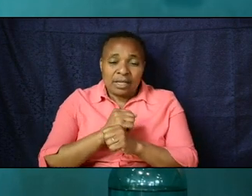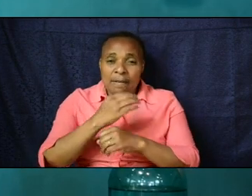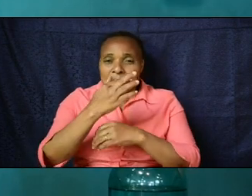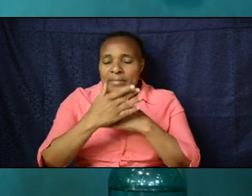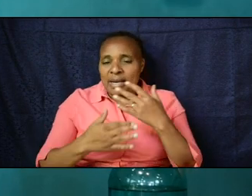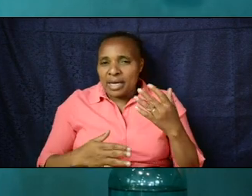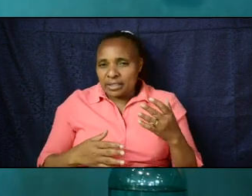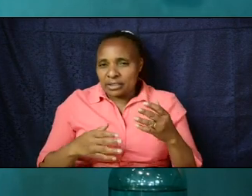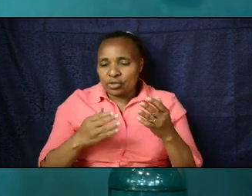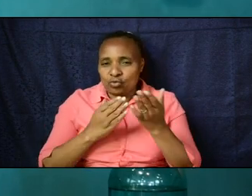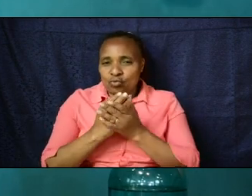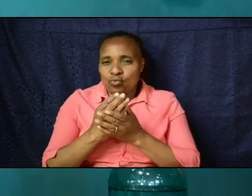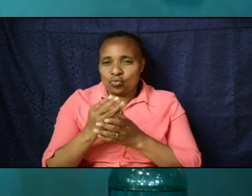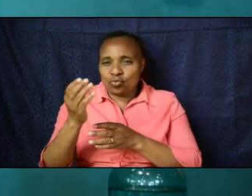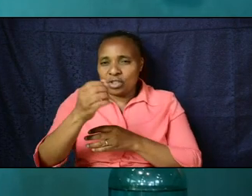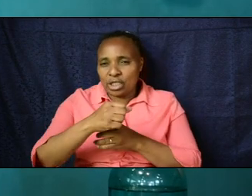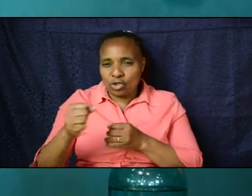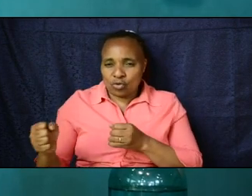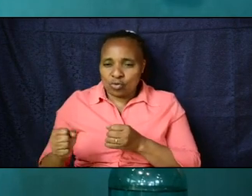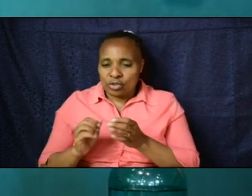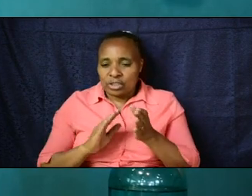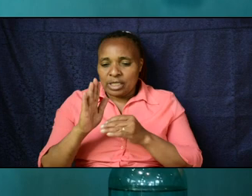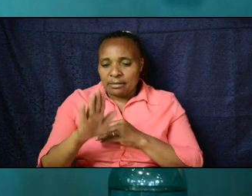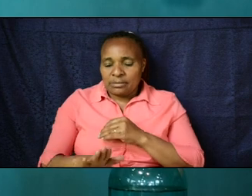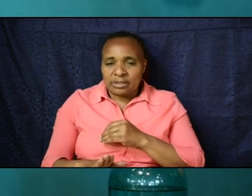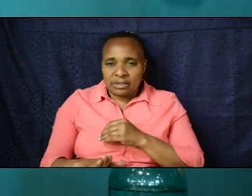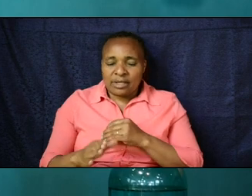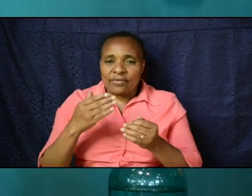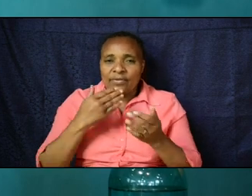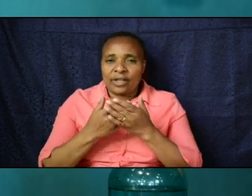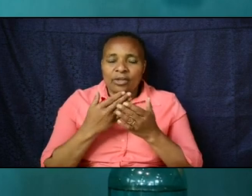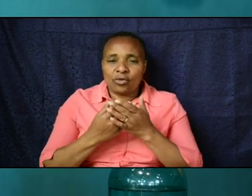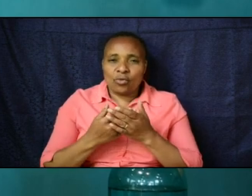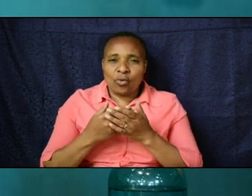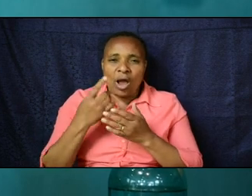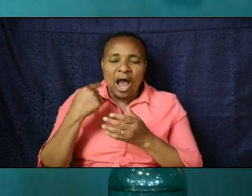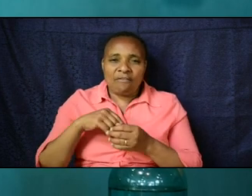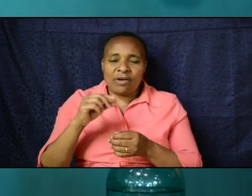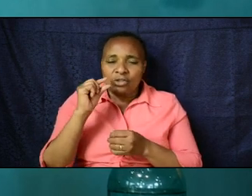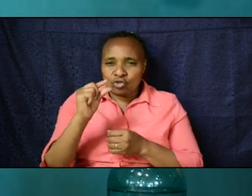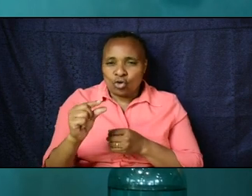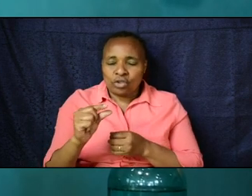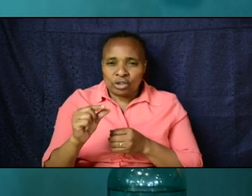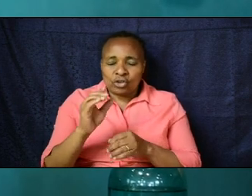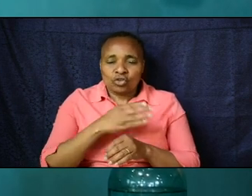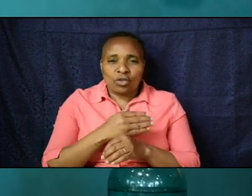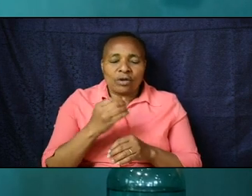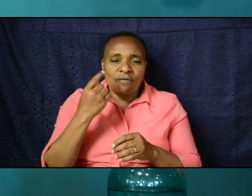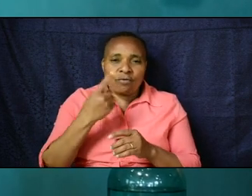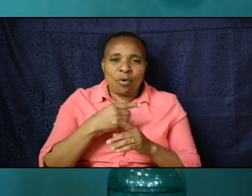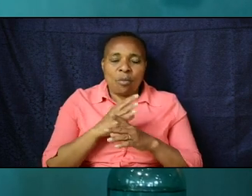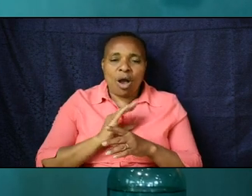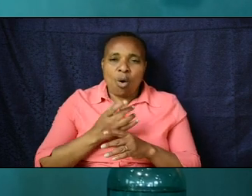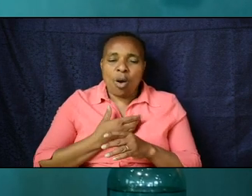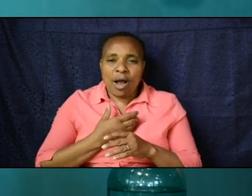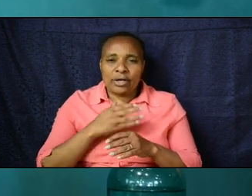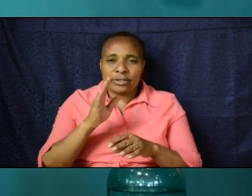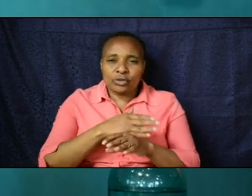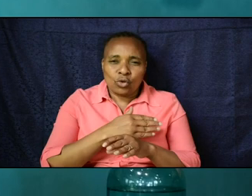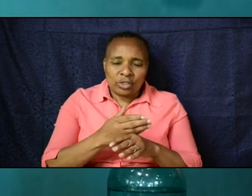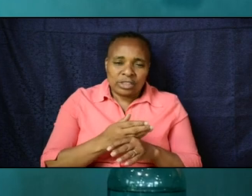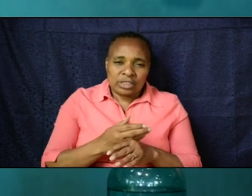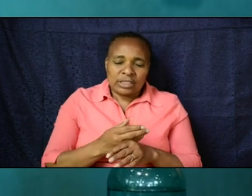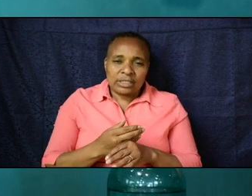on the doorposts. Thank you for that. So we'll have a brief song from the orchestra,